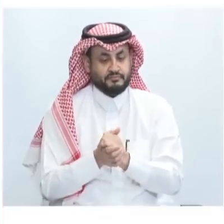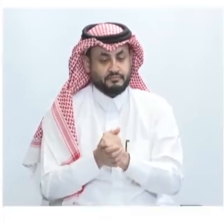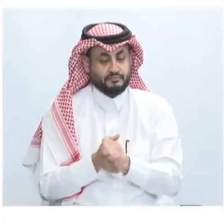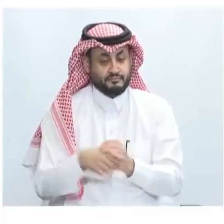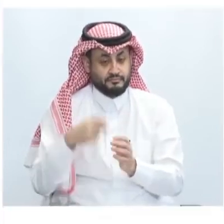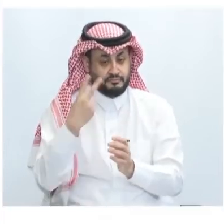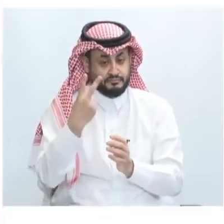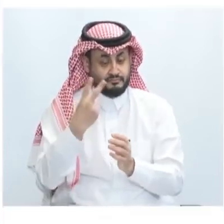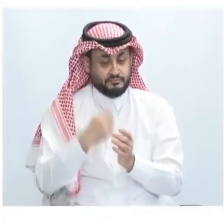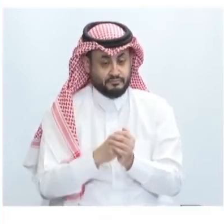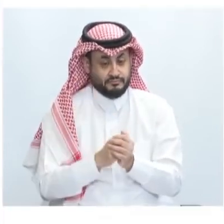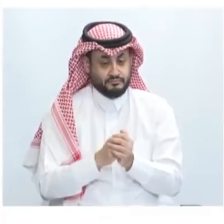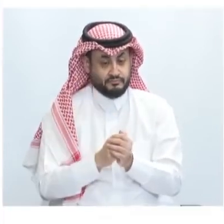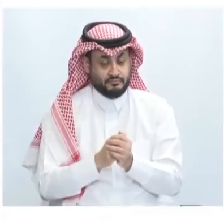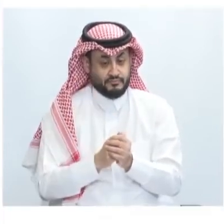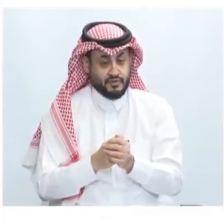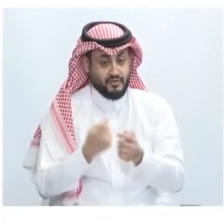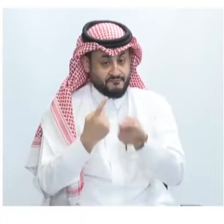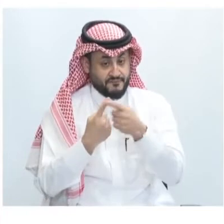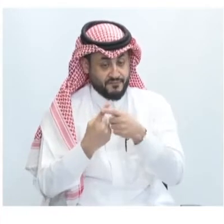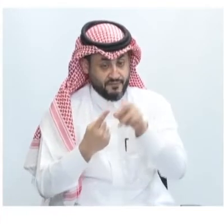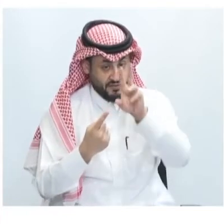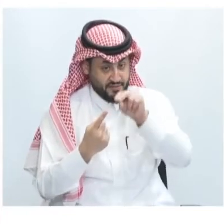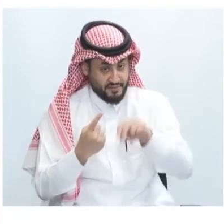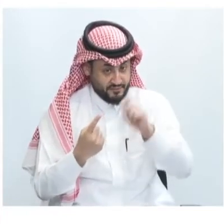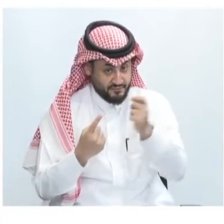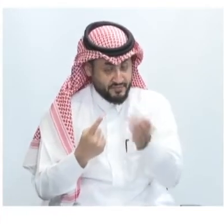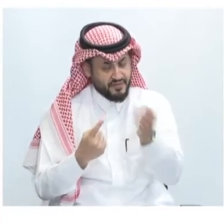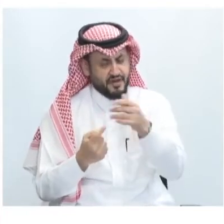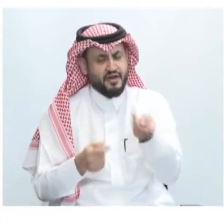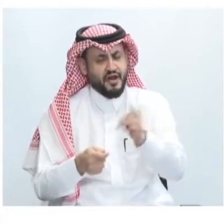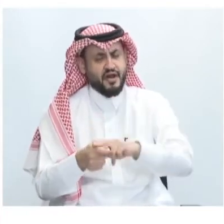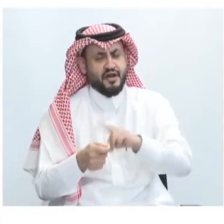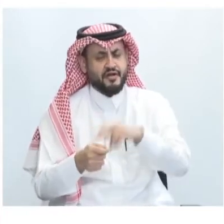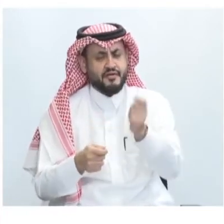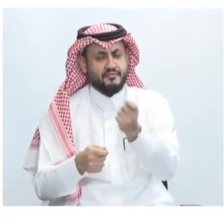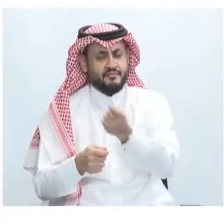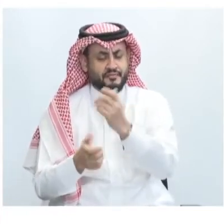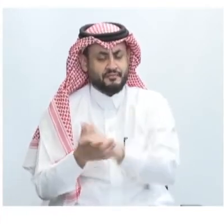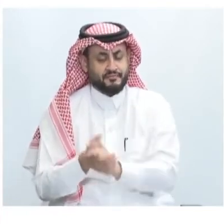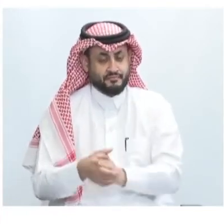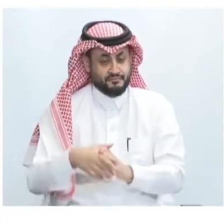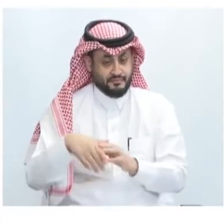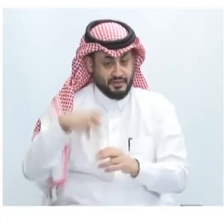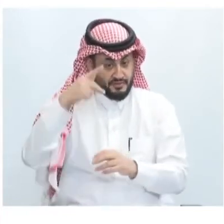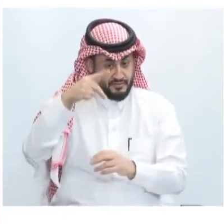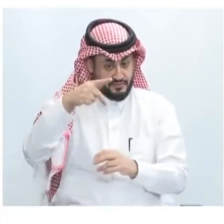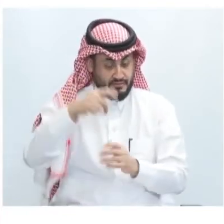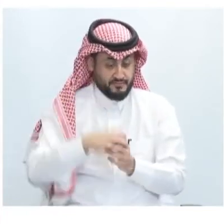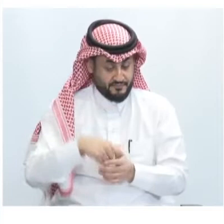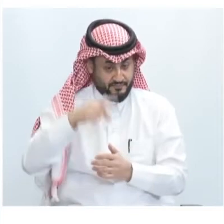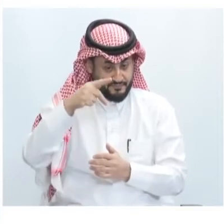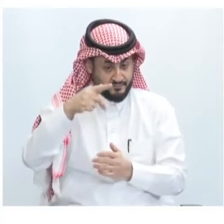number two, trace and write and write. So we have the letter P, the letter